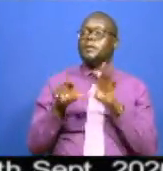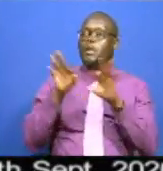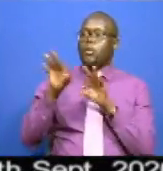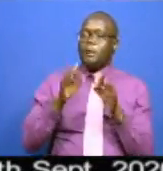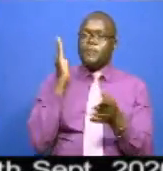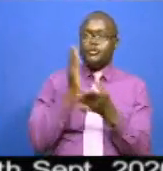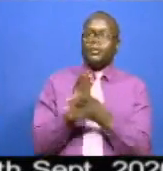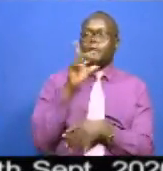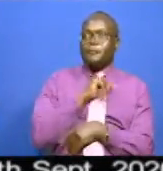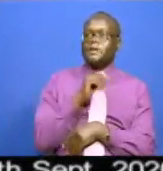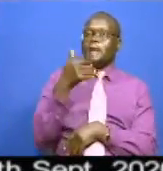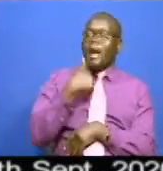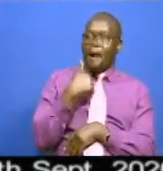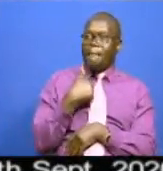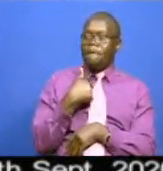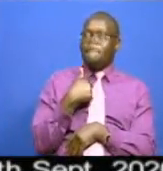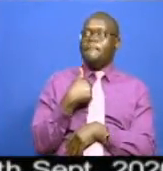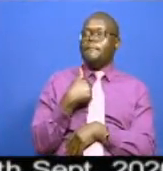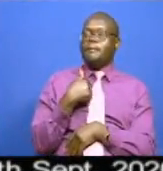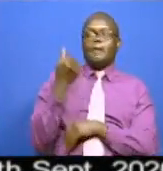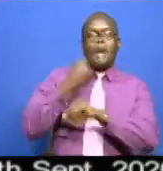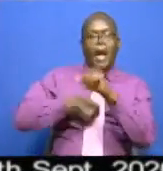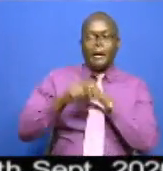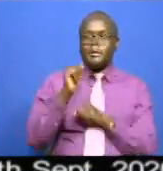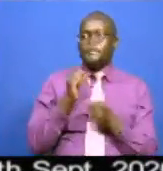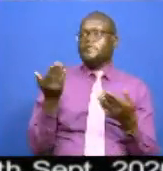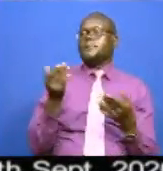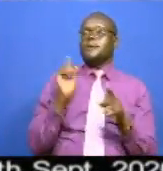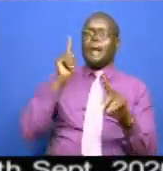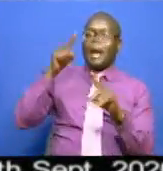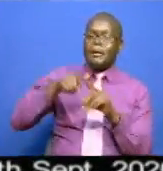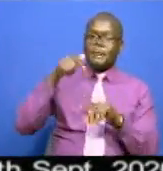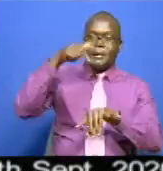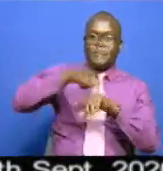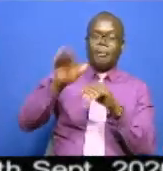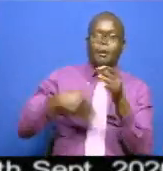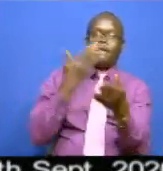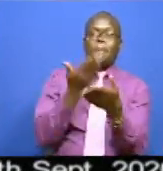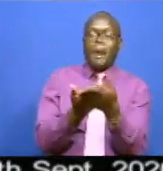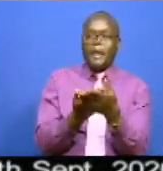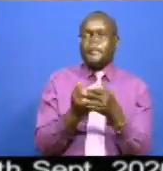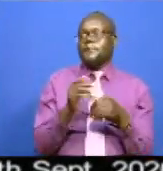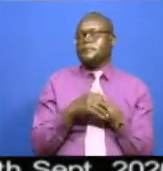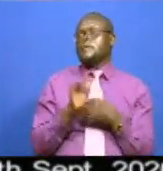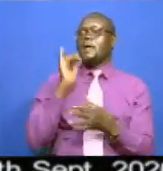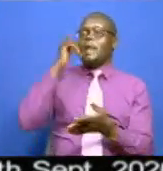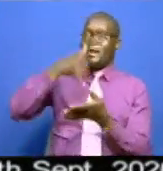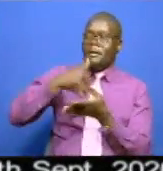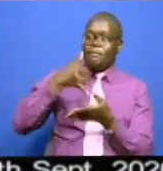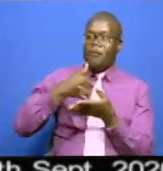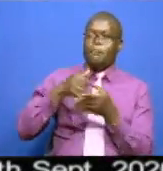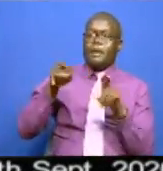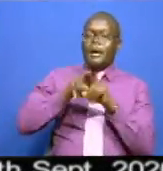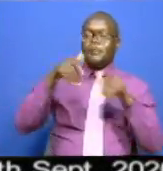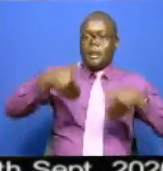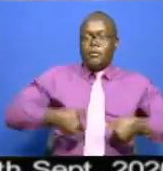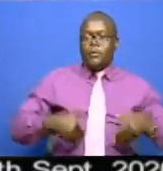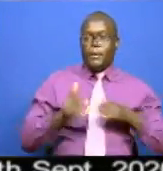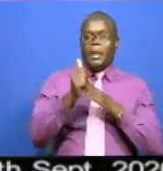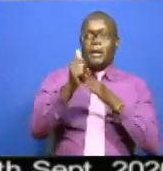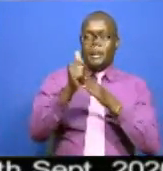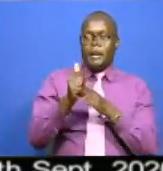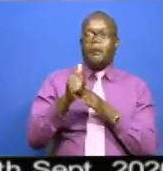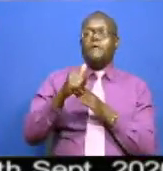admitted that he has been actively, until the point of applying, actively involved as a youth leader of